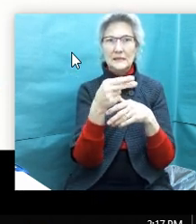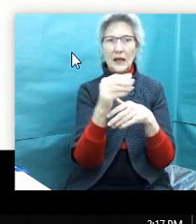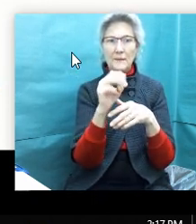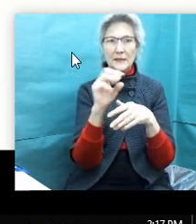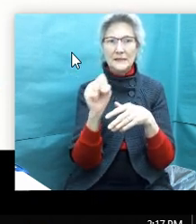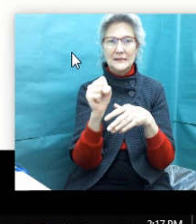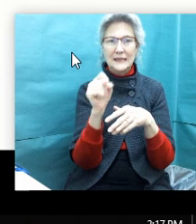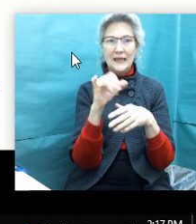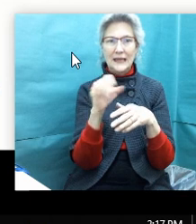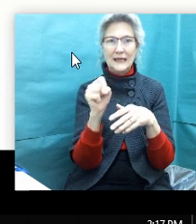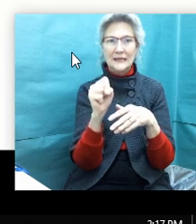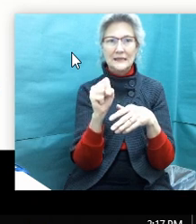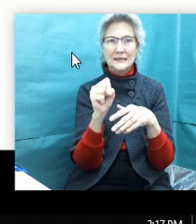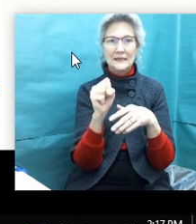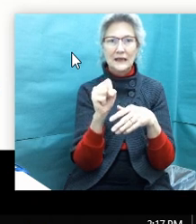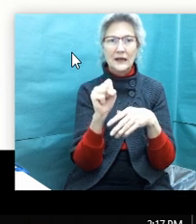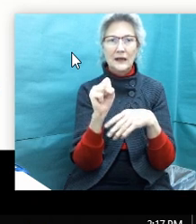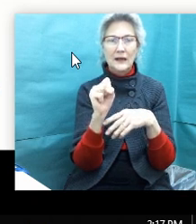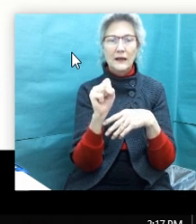Thomas